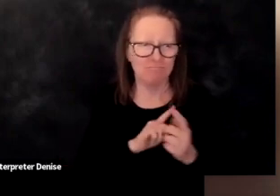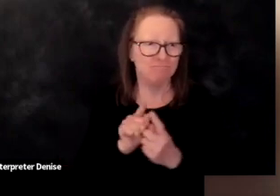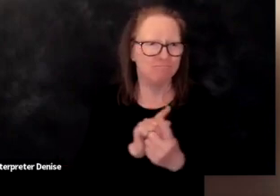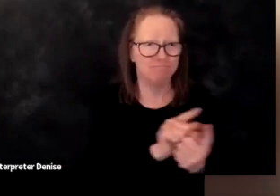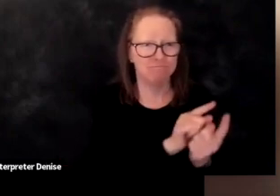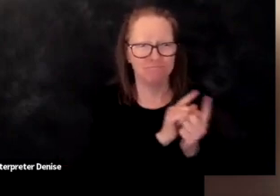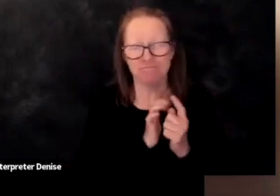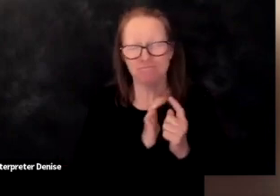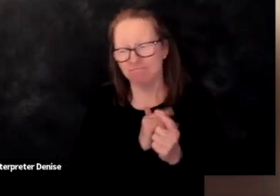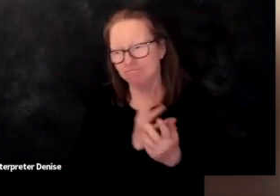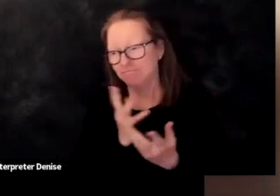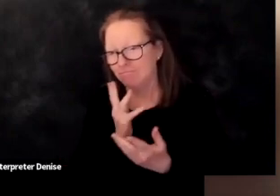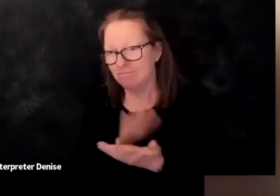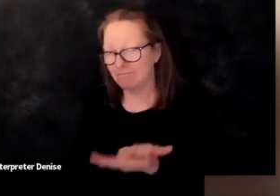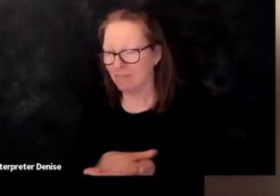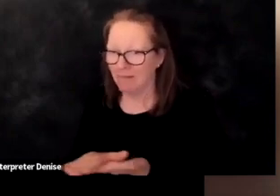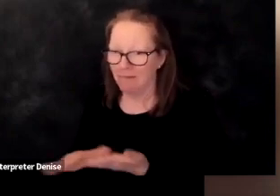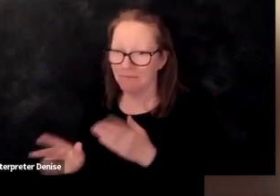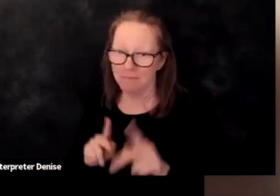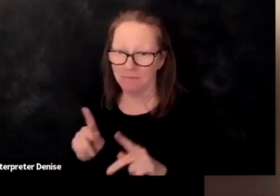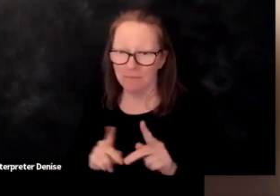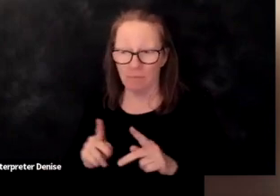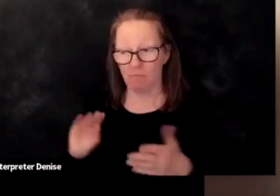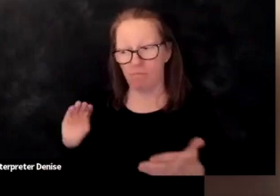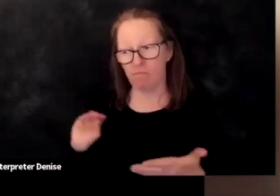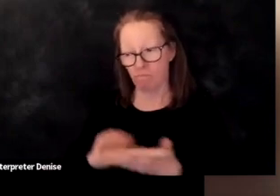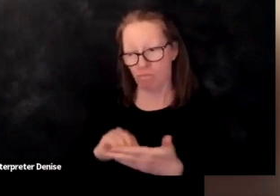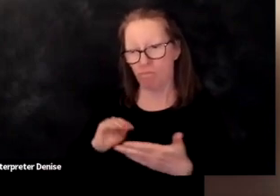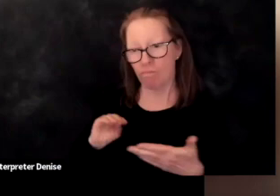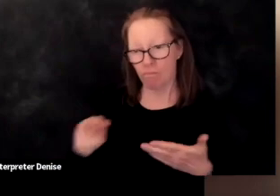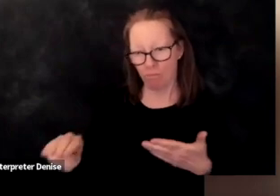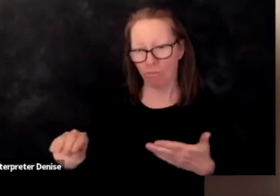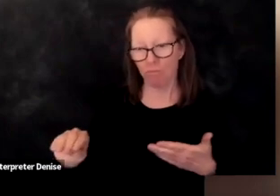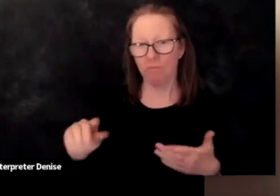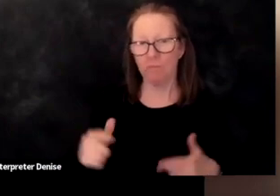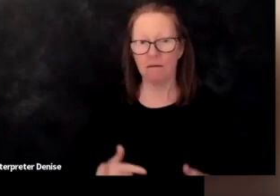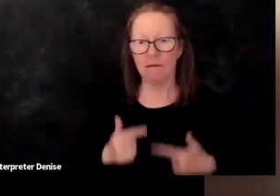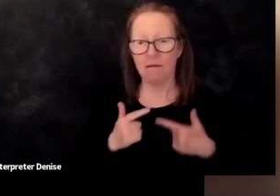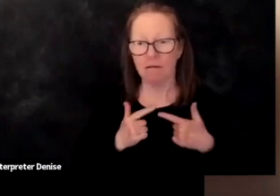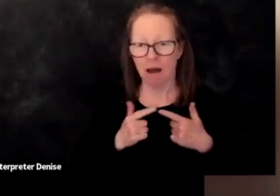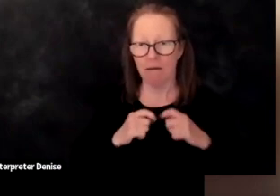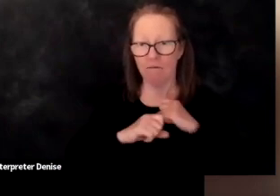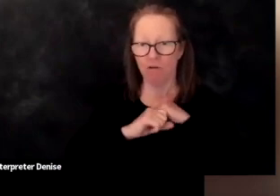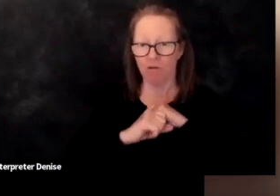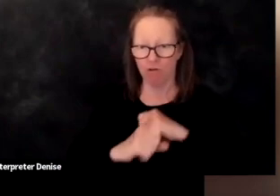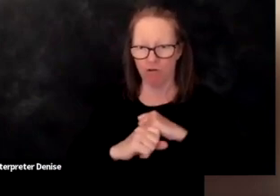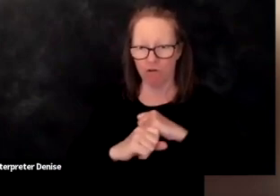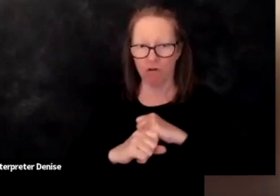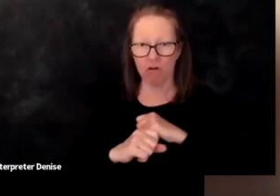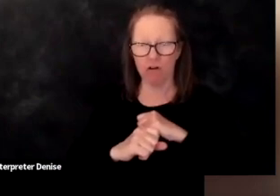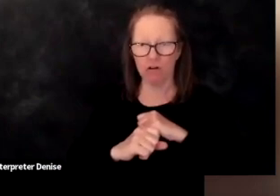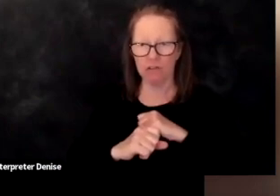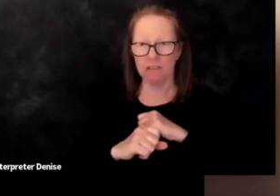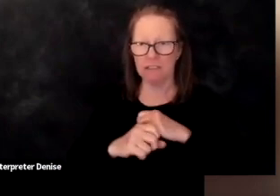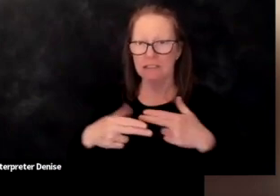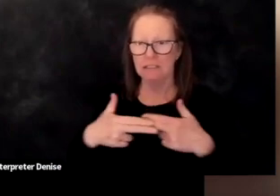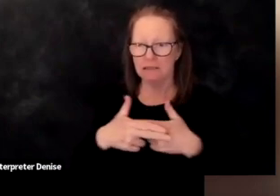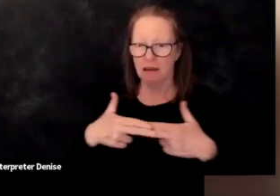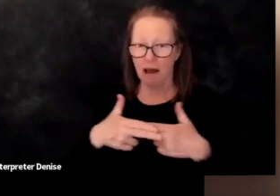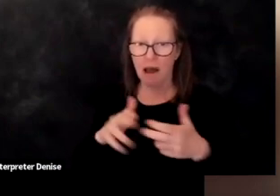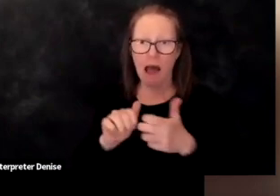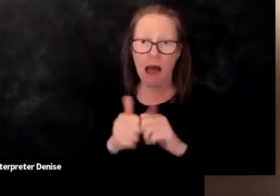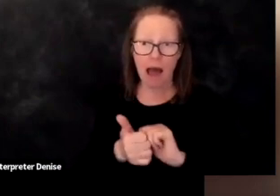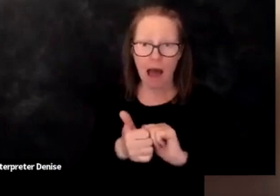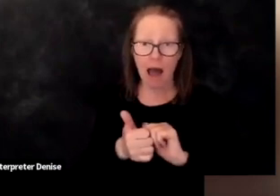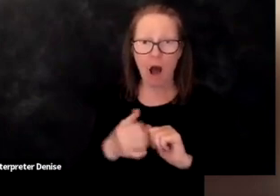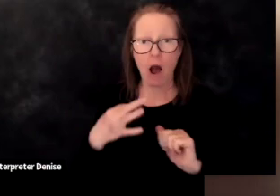put in the chat the lifeguard slide that shows how you can apply and and what that's all about so folks can get it and get it out